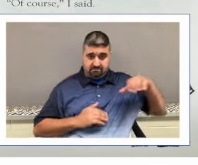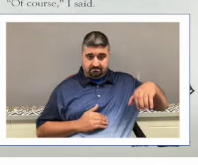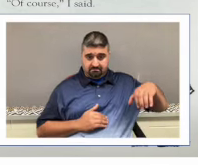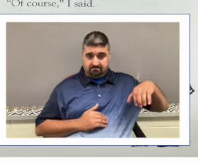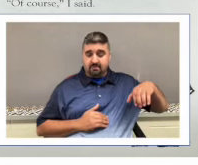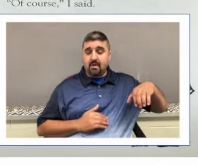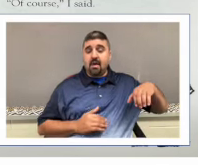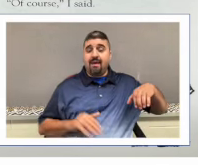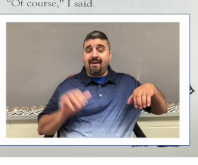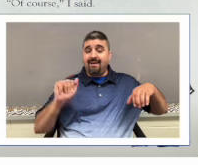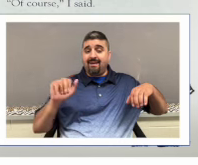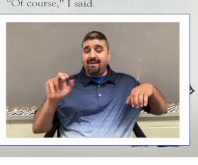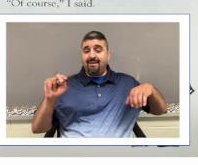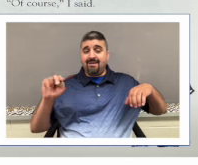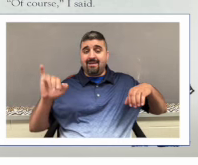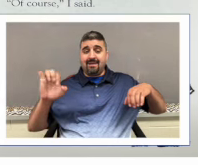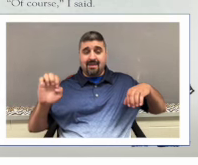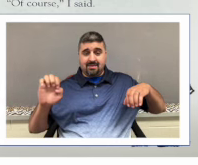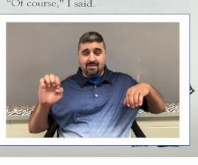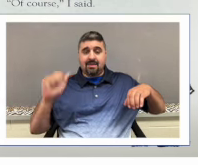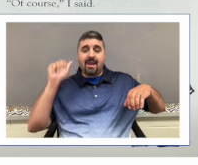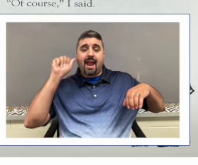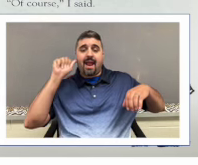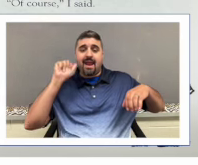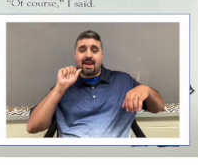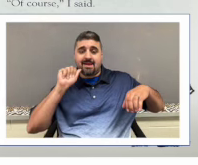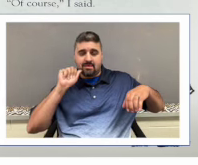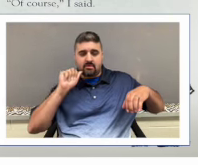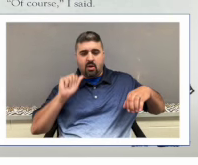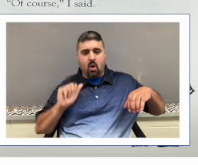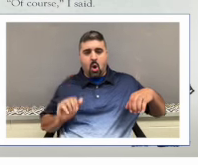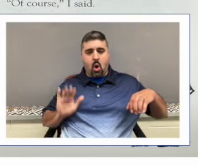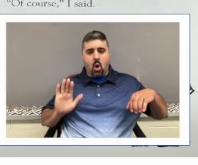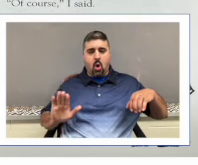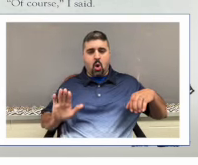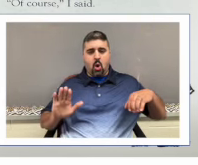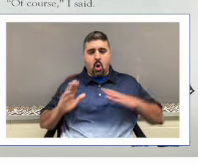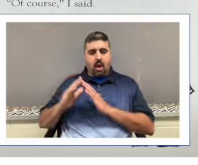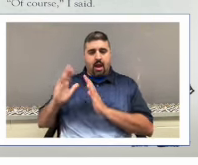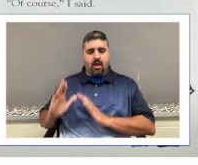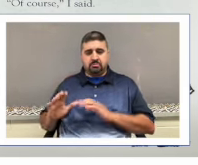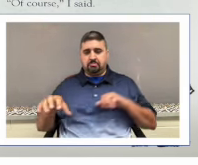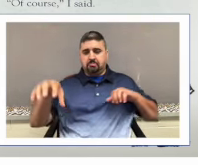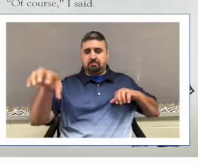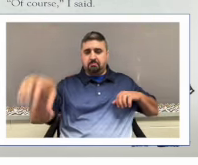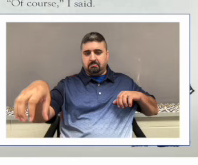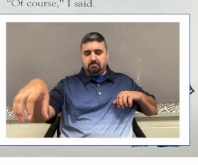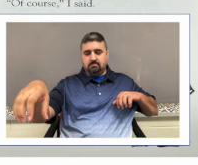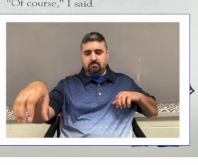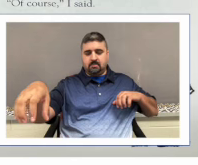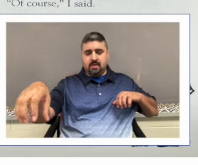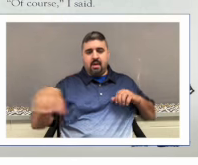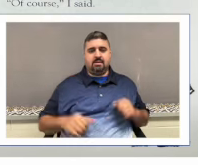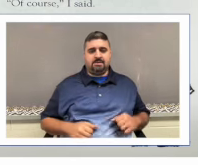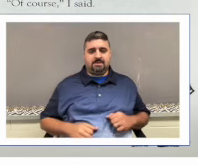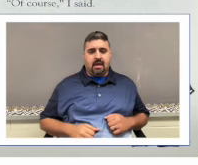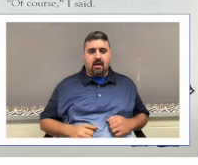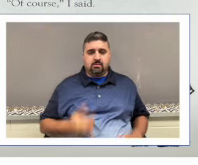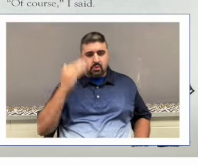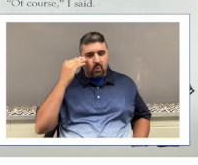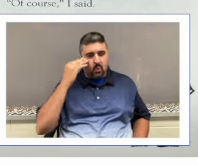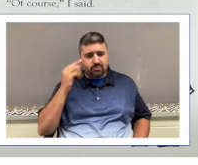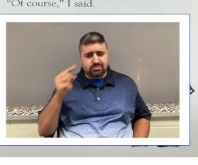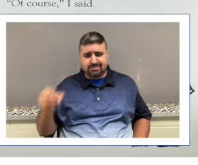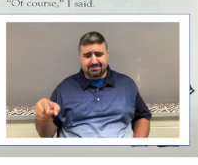Annie lived down the street, and I knew that Annie did not have diamonds or pearls